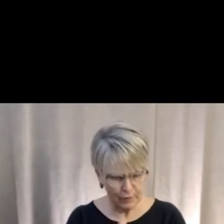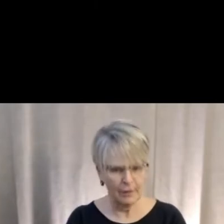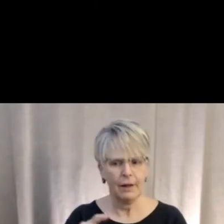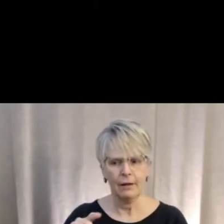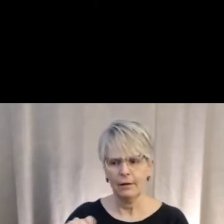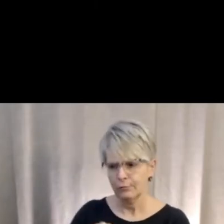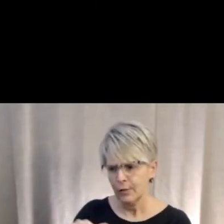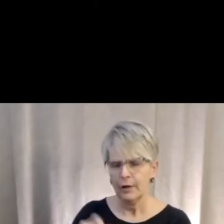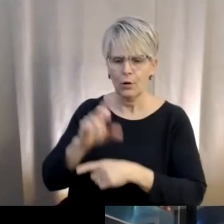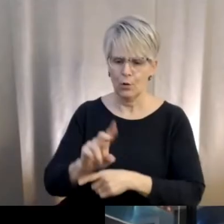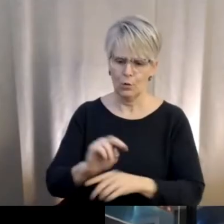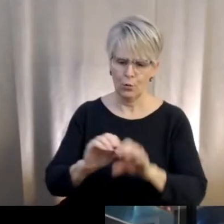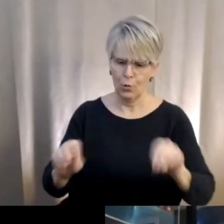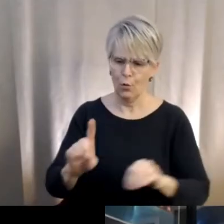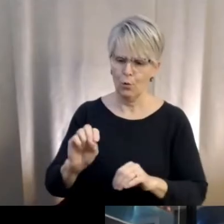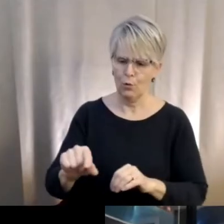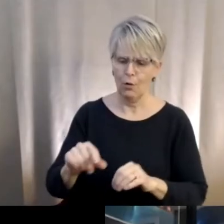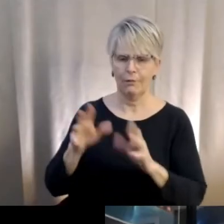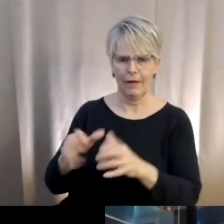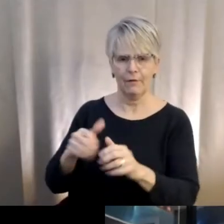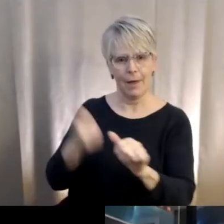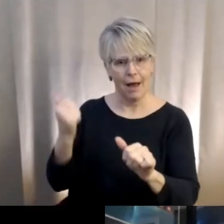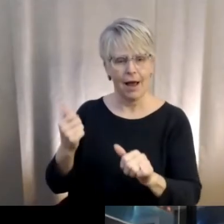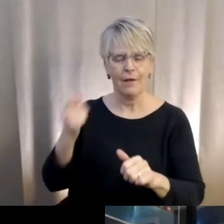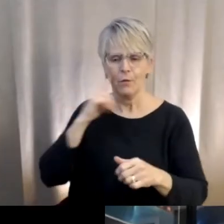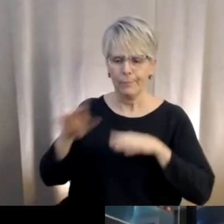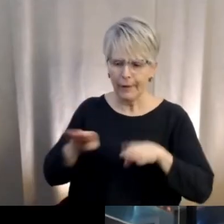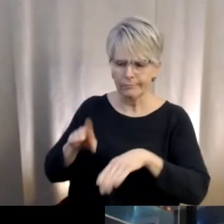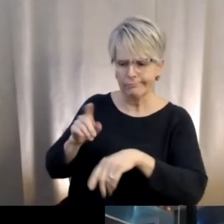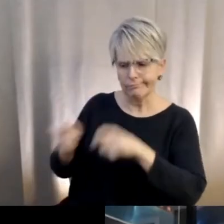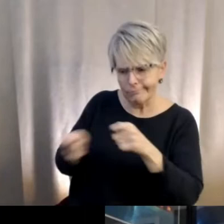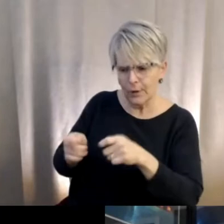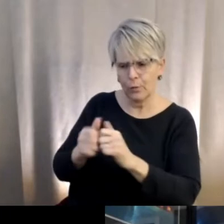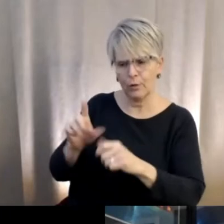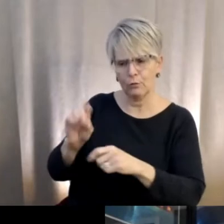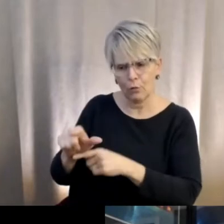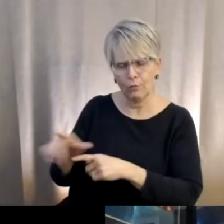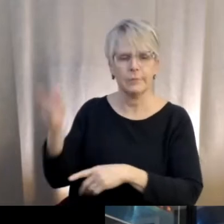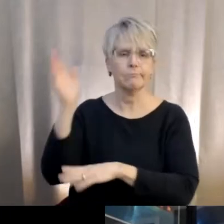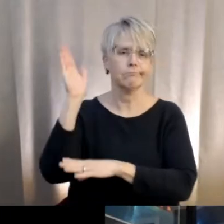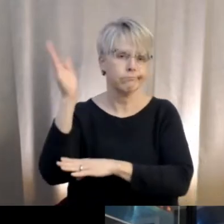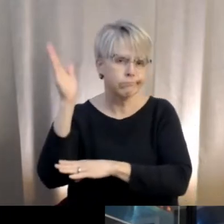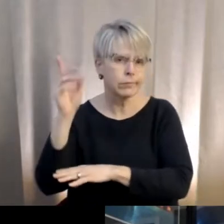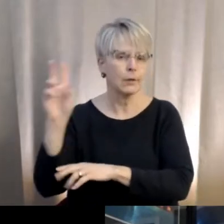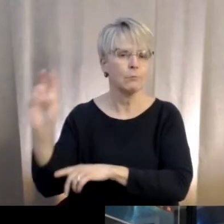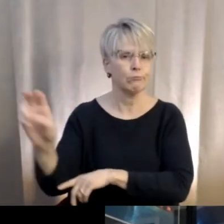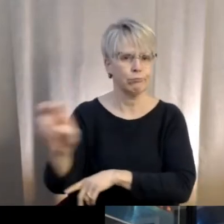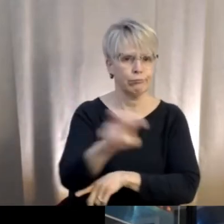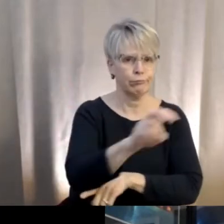Training and Behavioral Consulting Limited. A guest speaker on